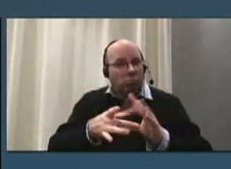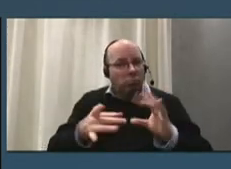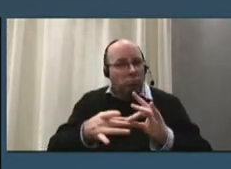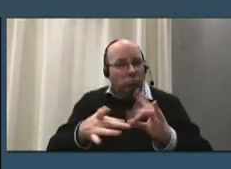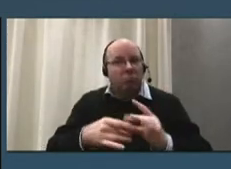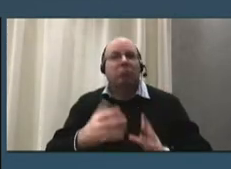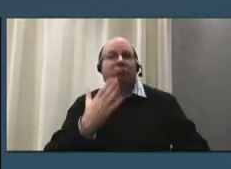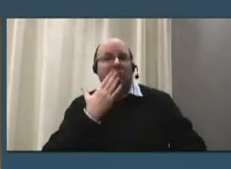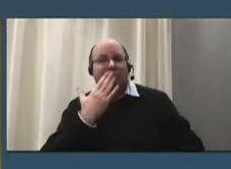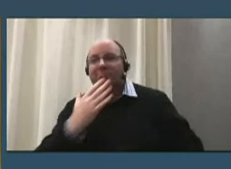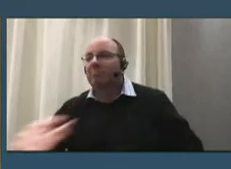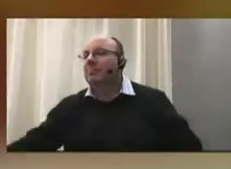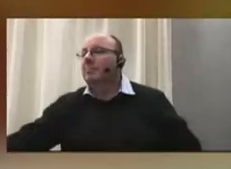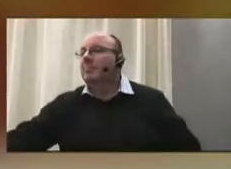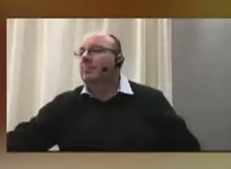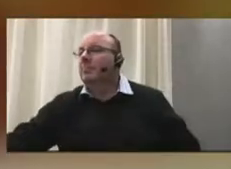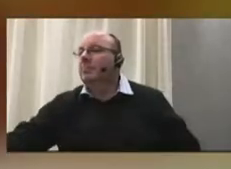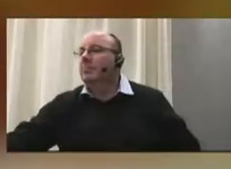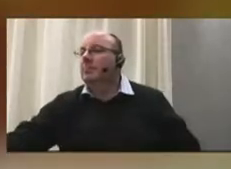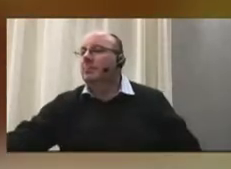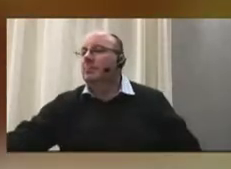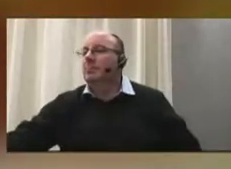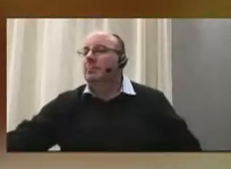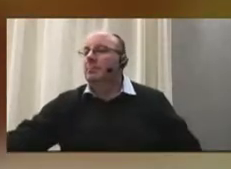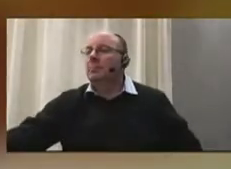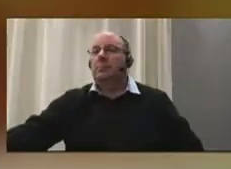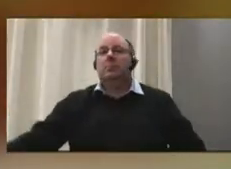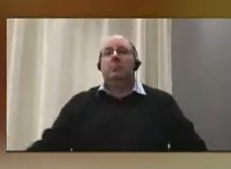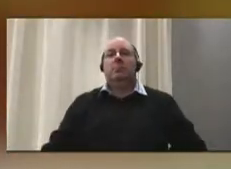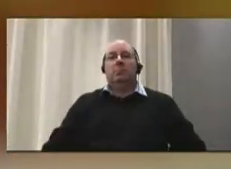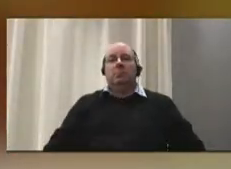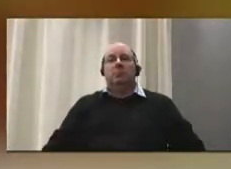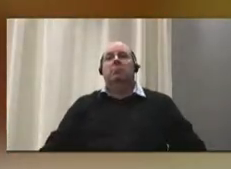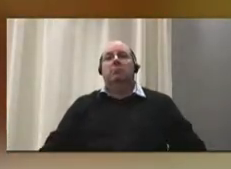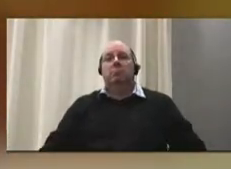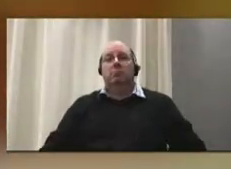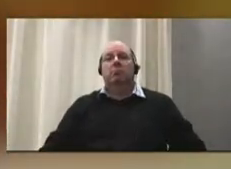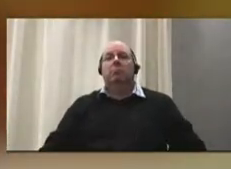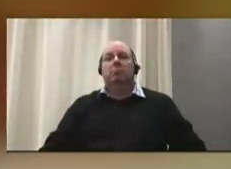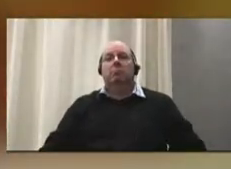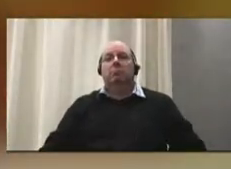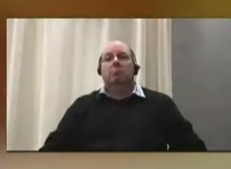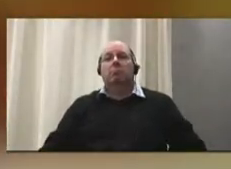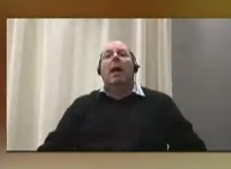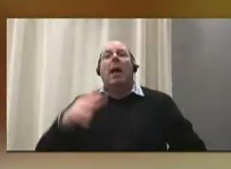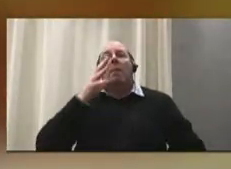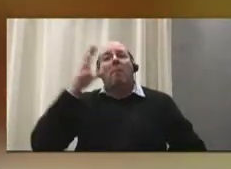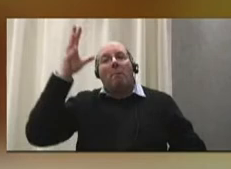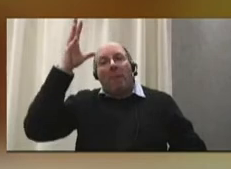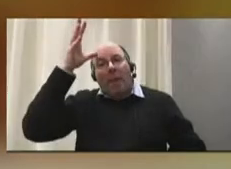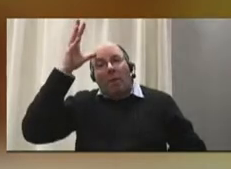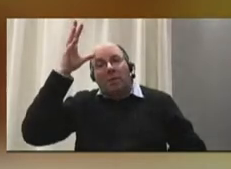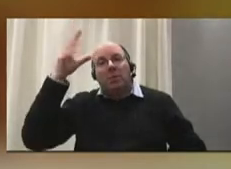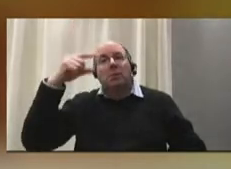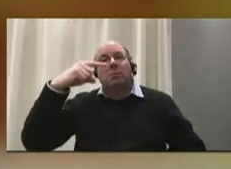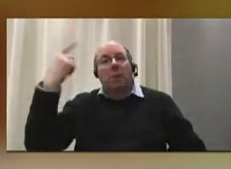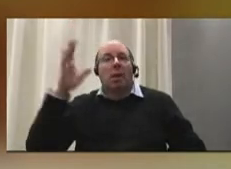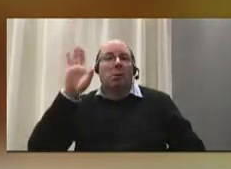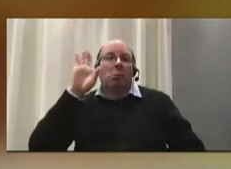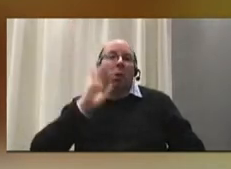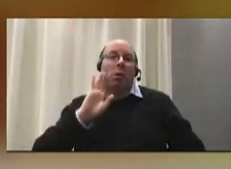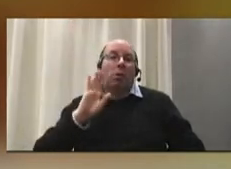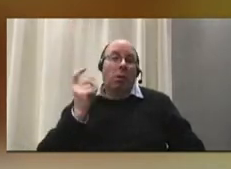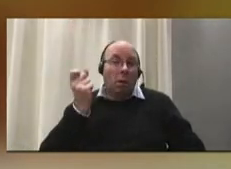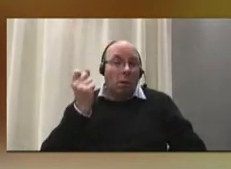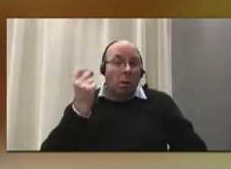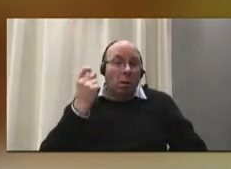McKnight, our Black and Brown parents are very, very worried. They were worried prior to the pandemic because of the achievement gap that